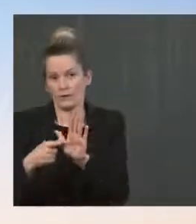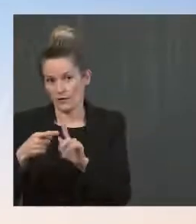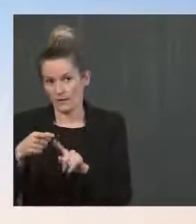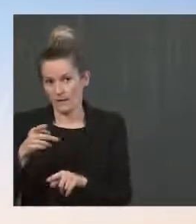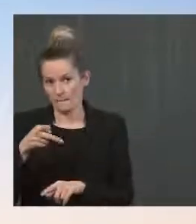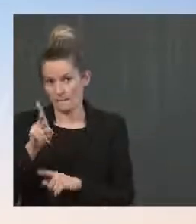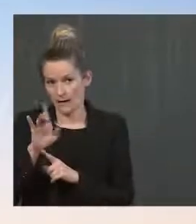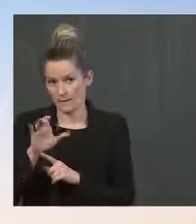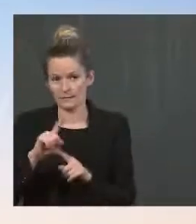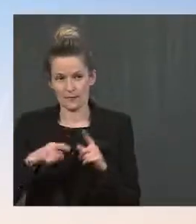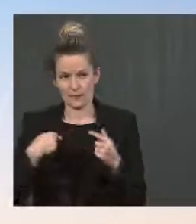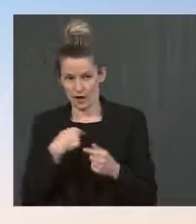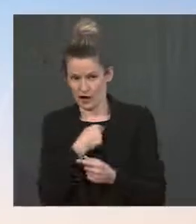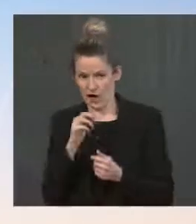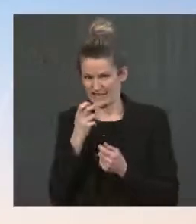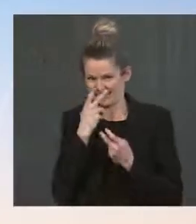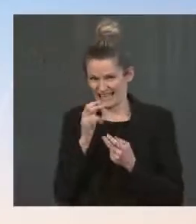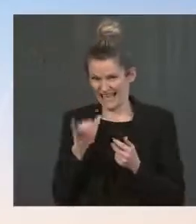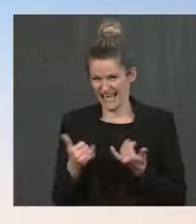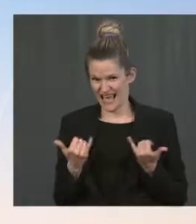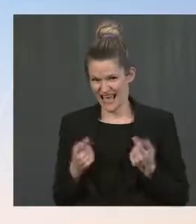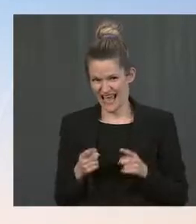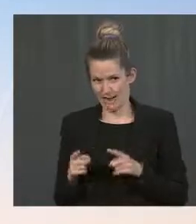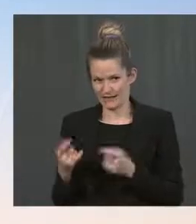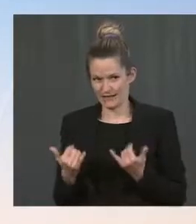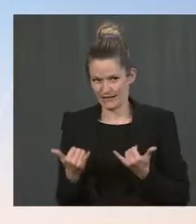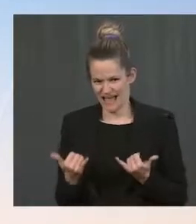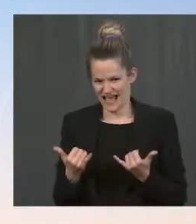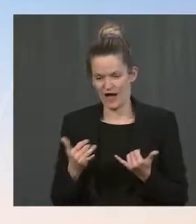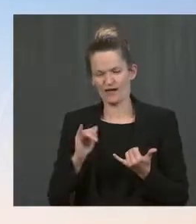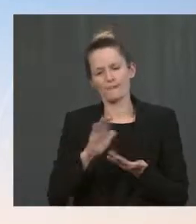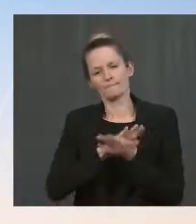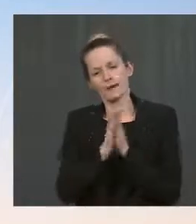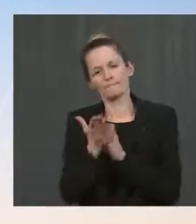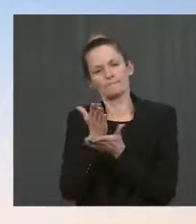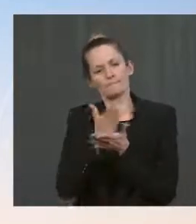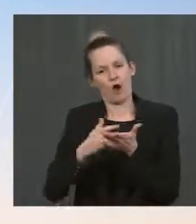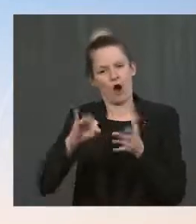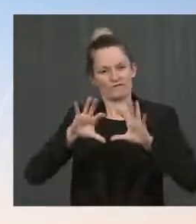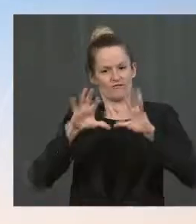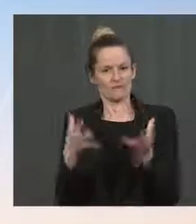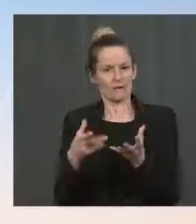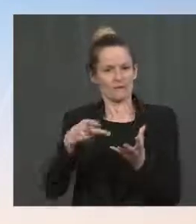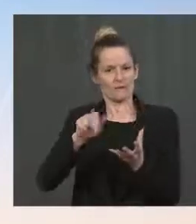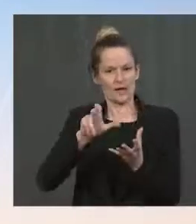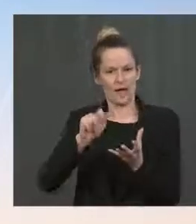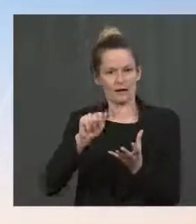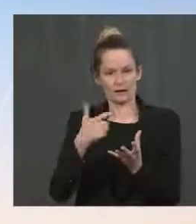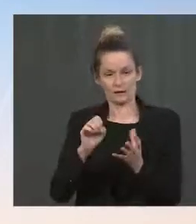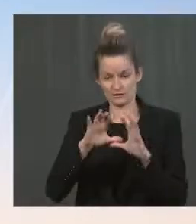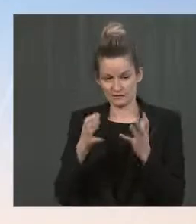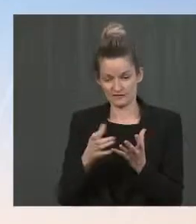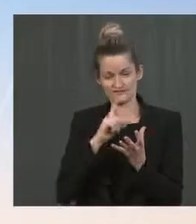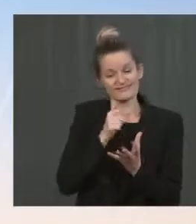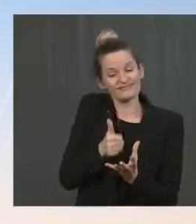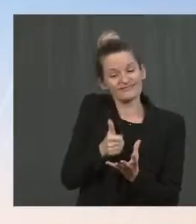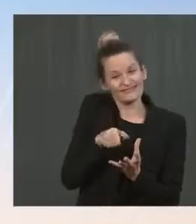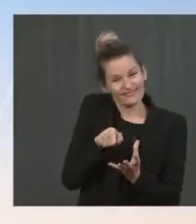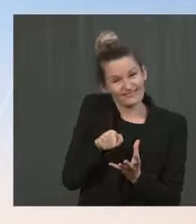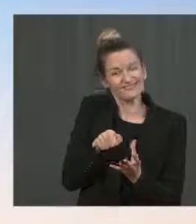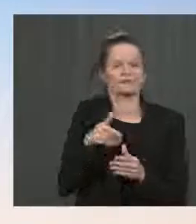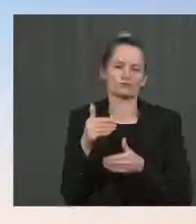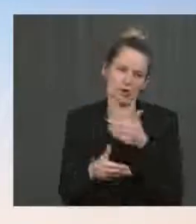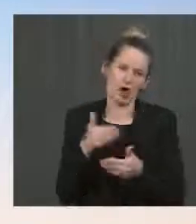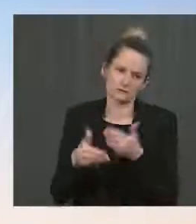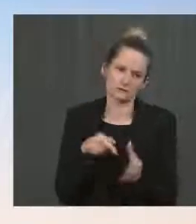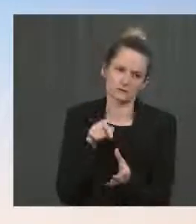package. But we also know that this is a process that's ongoing, one that we just lived through over the summer, where there were